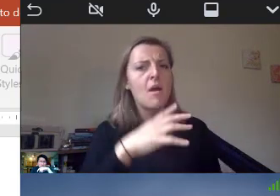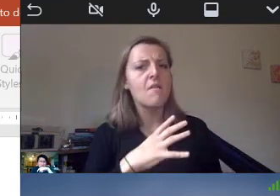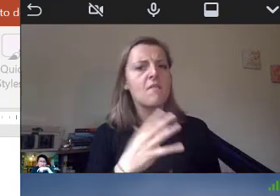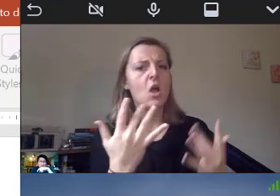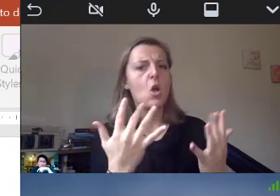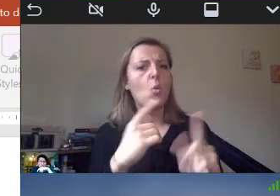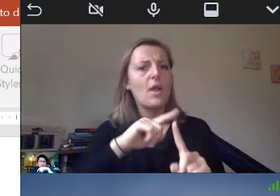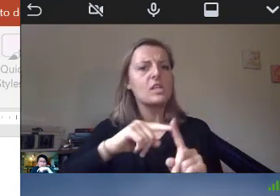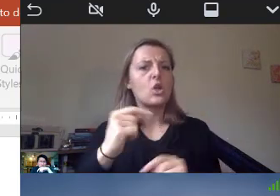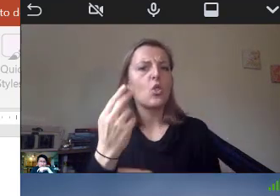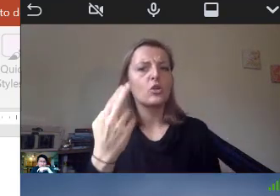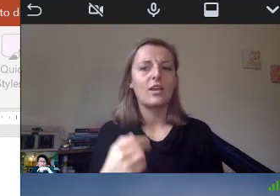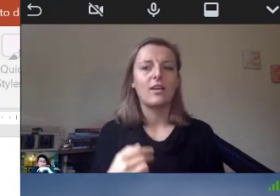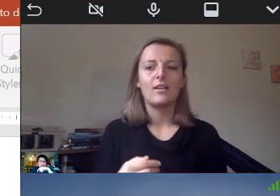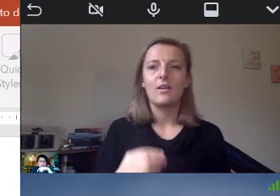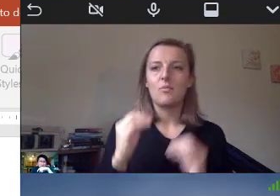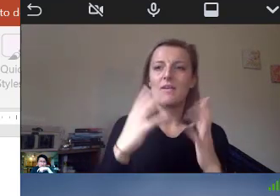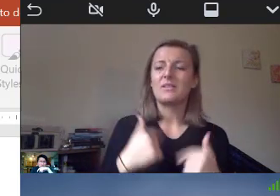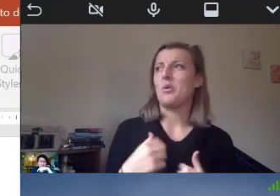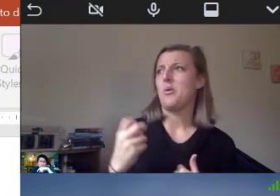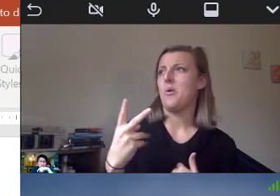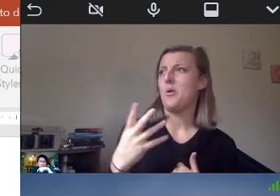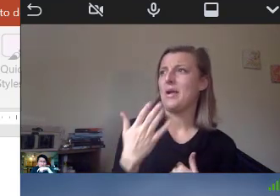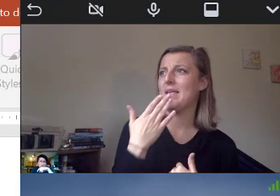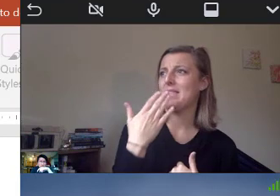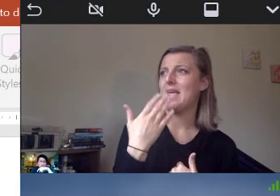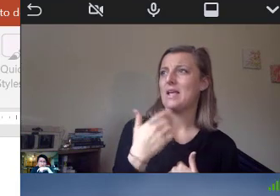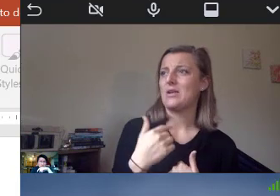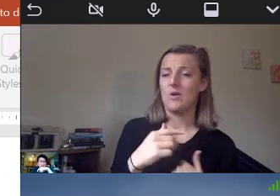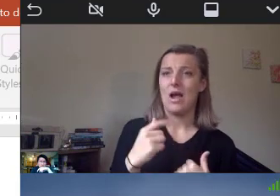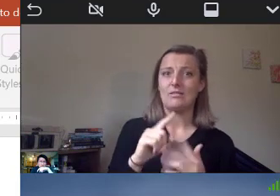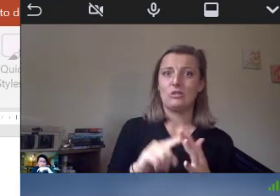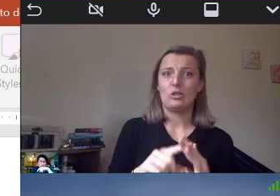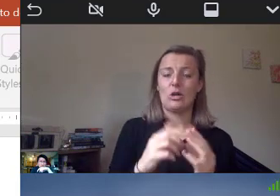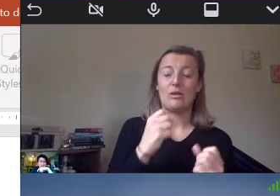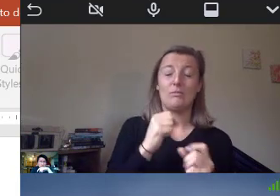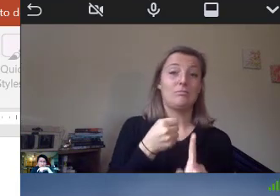you. I started sweating over here. You can't see me. Sorry, go ahead.